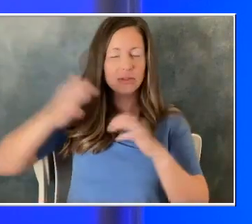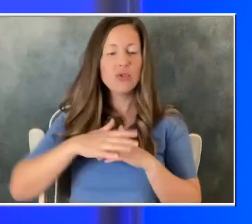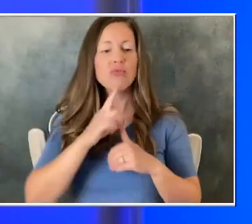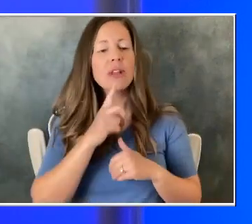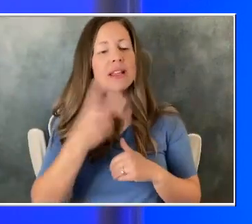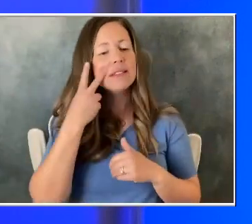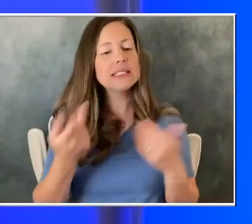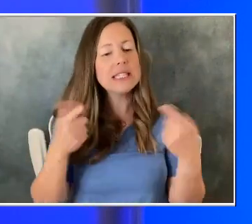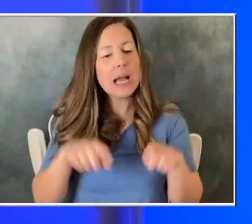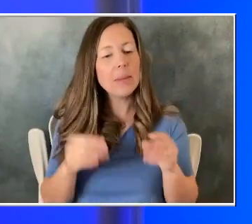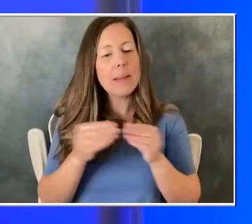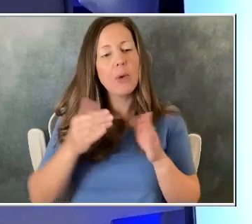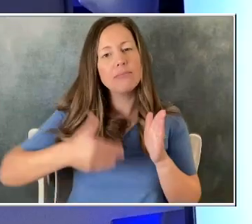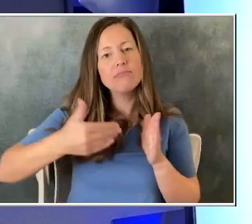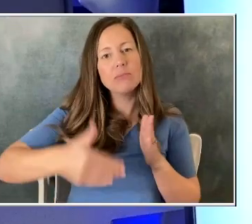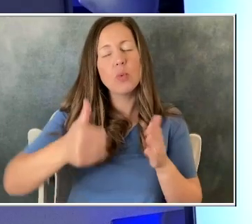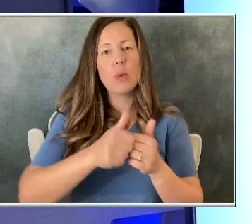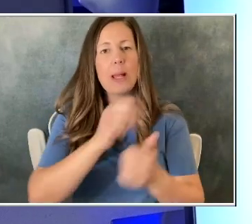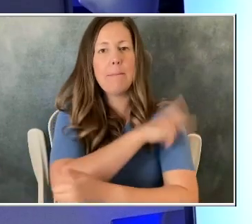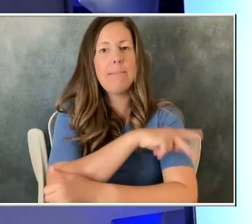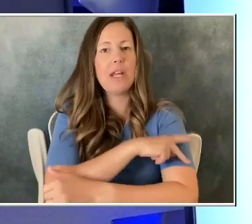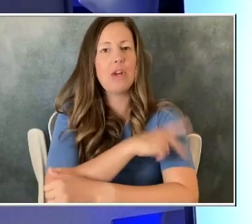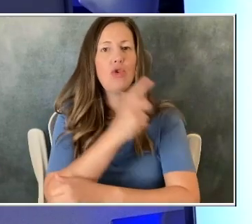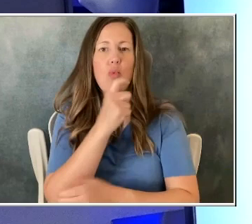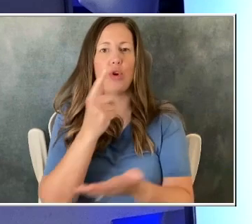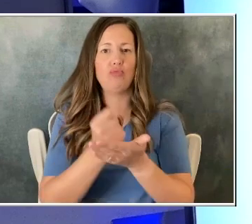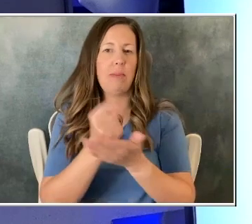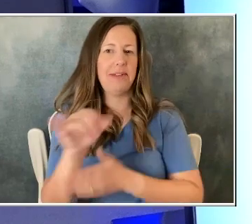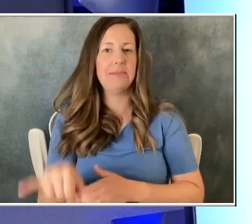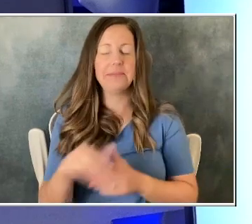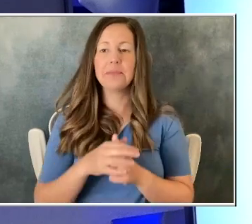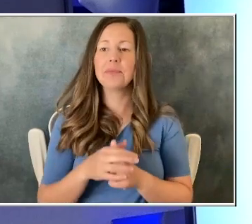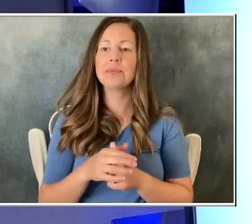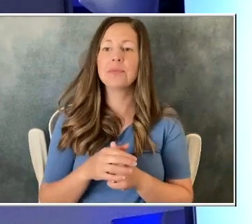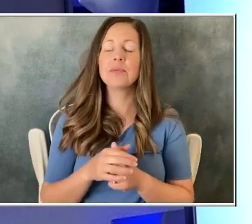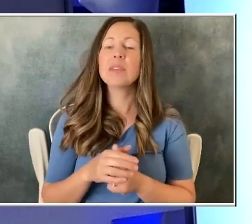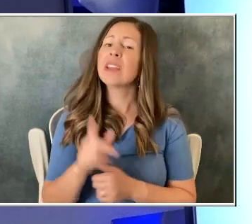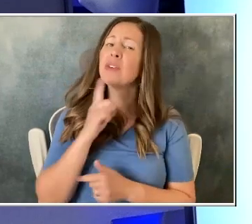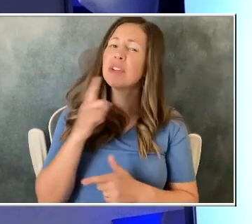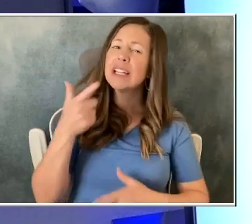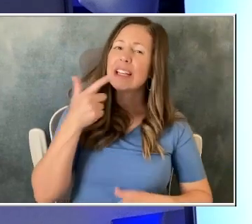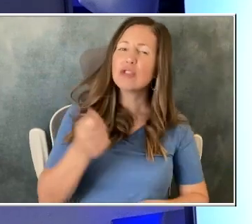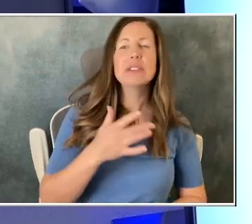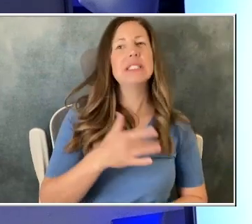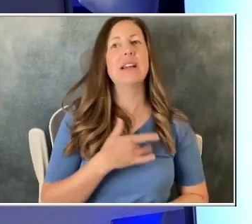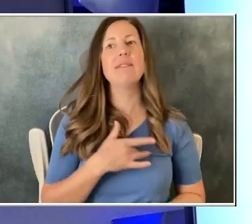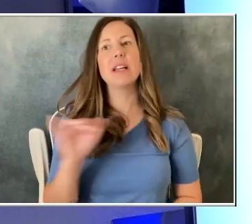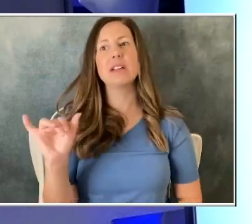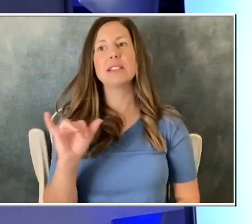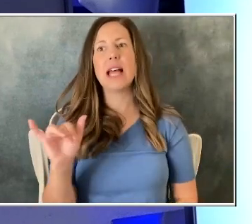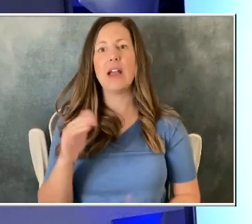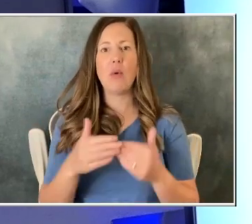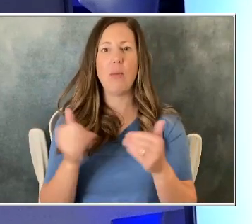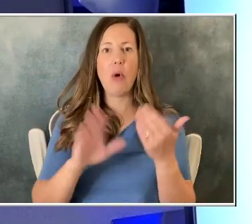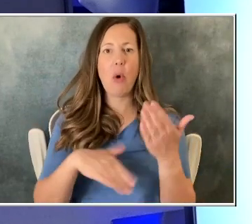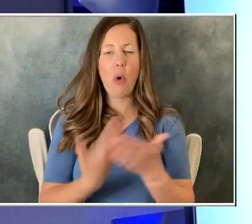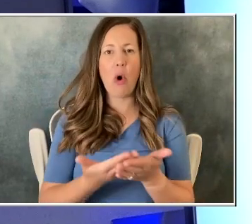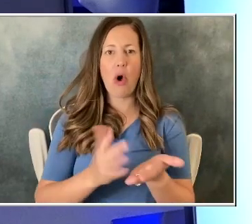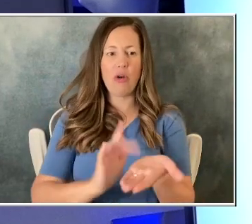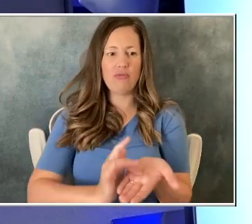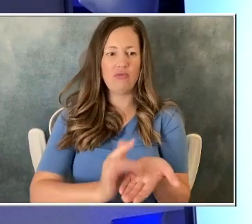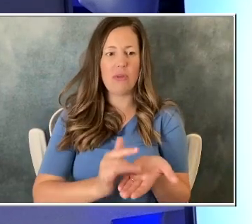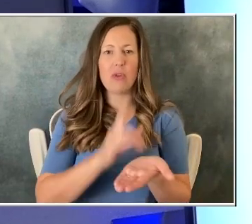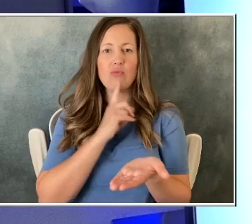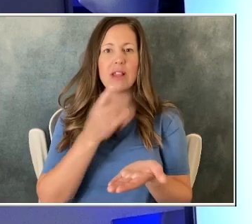patients who are getting that treatment. You know, it's interesting because it feels like almost all drugs are associated potentially with the